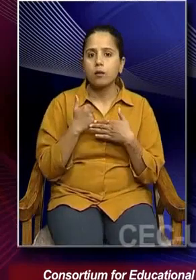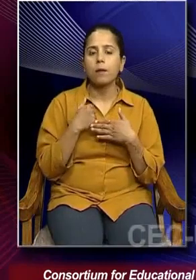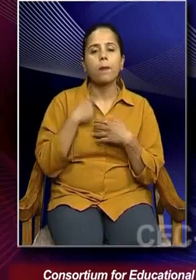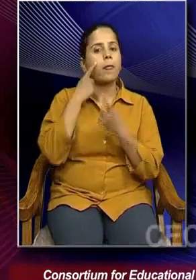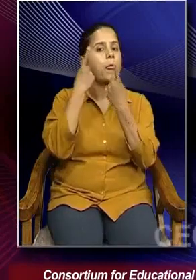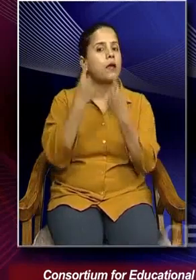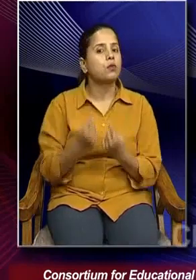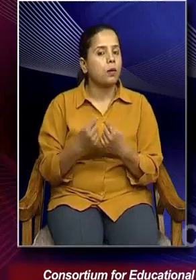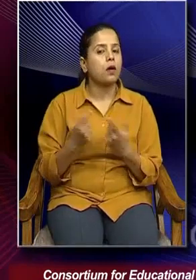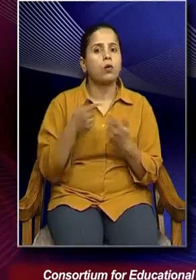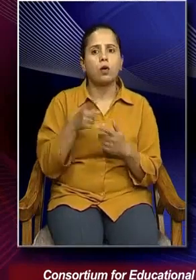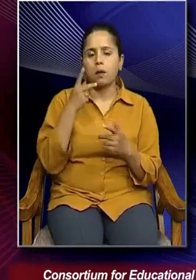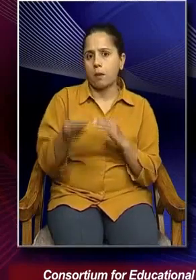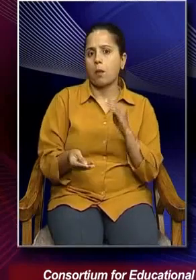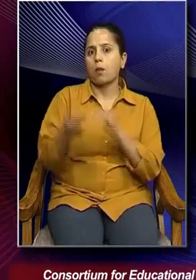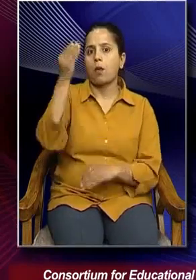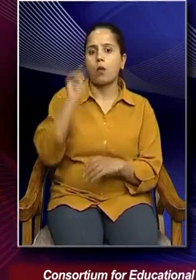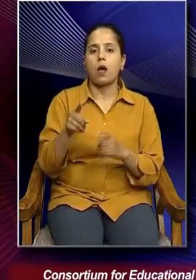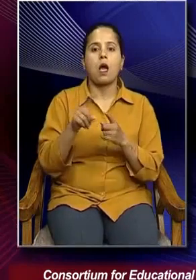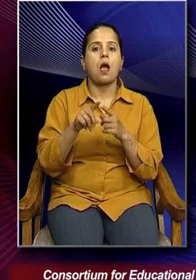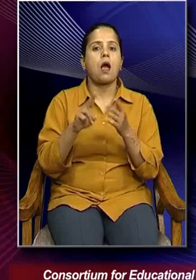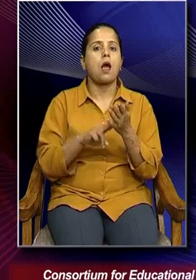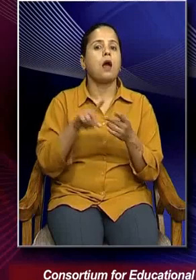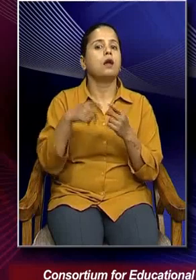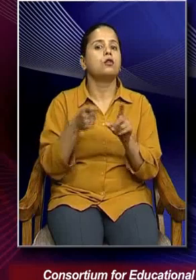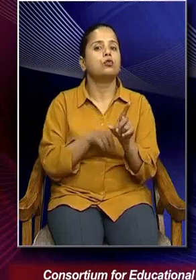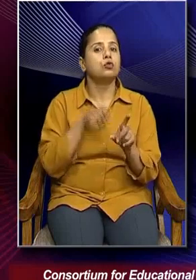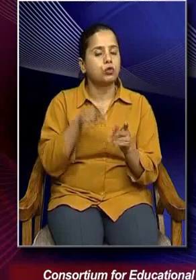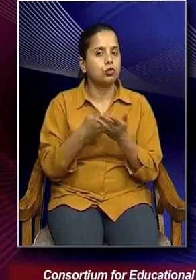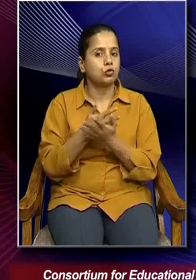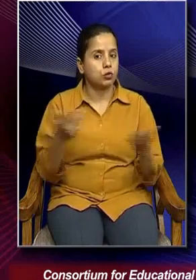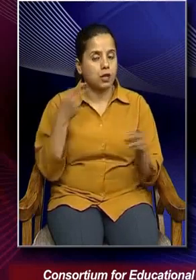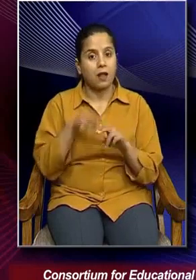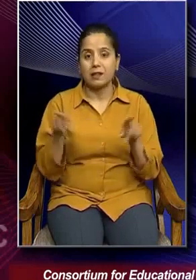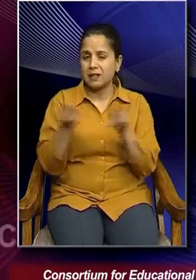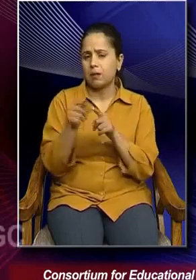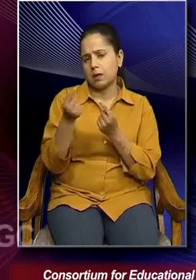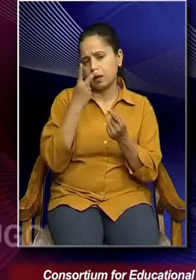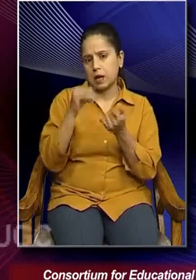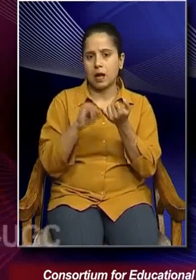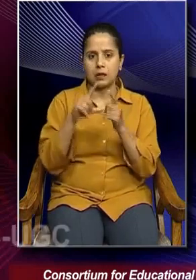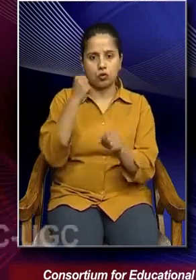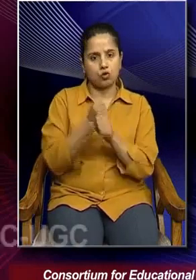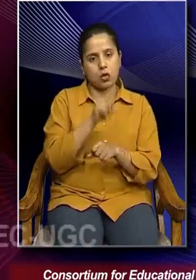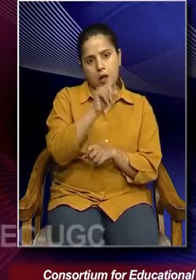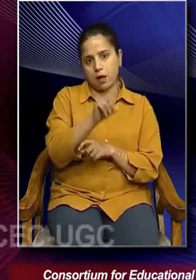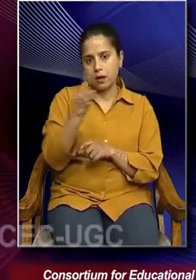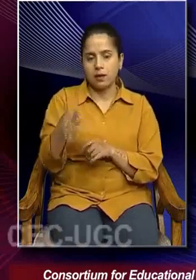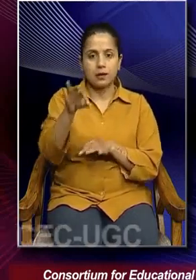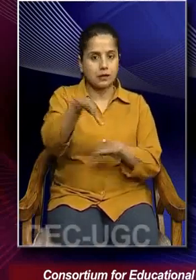check the rising demand for energy resources. Similarly, if you look at SDG 11, which is cities